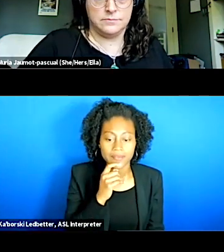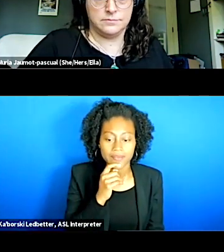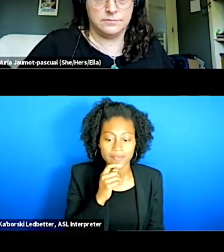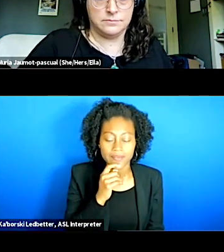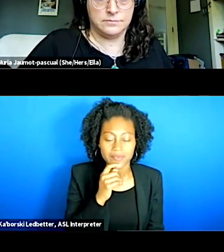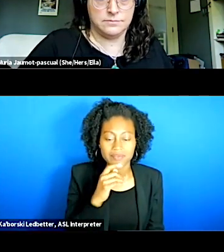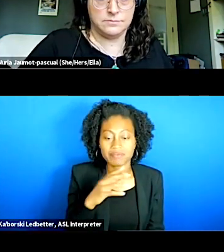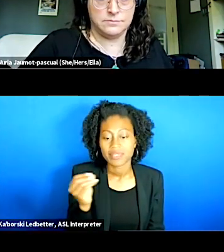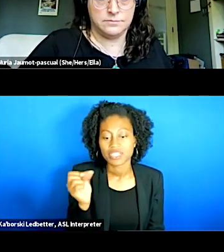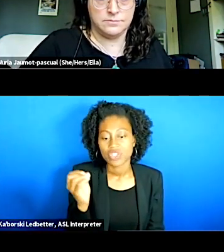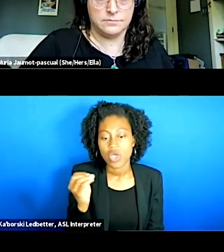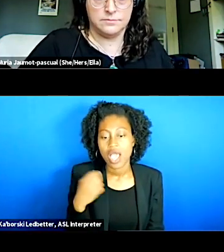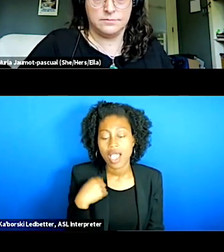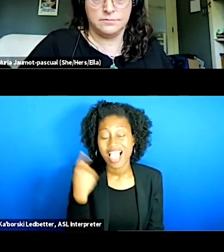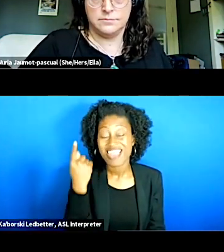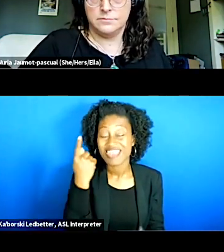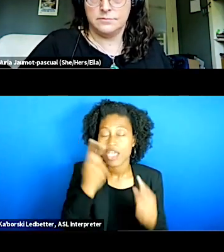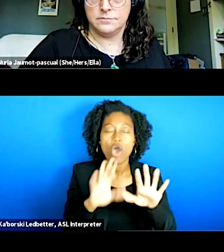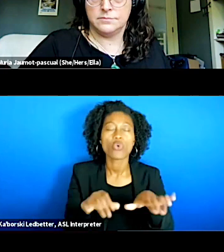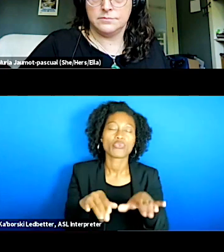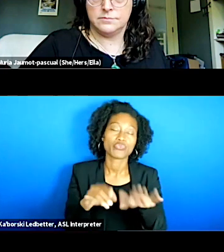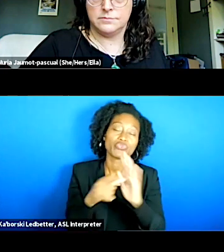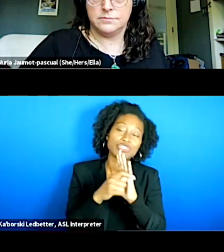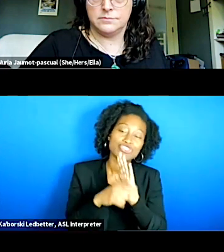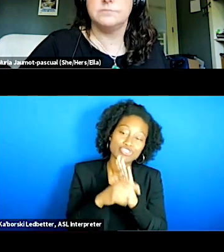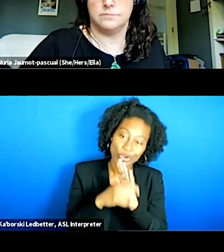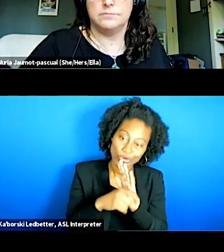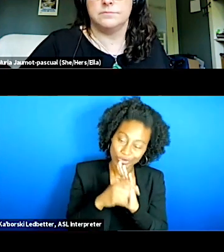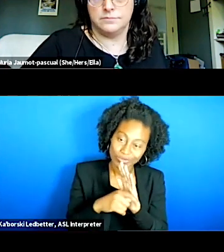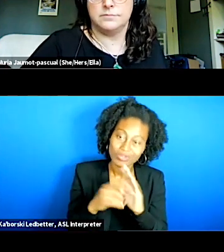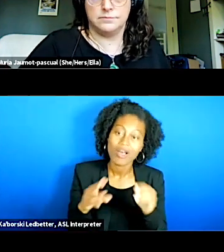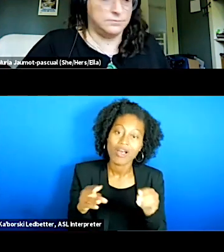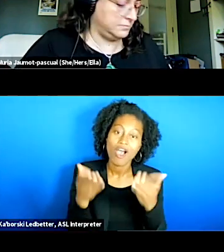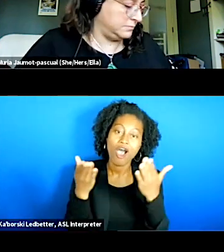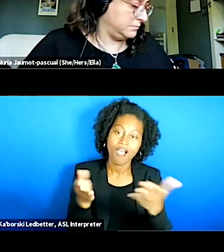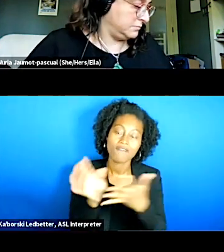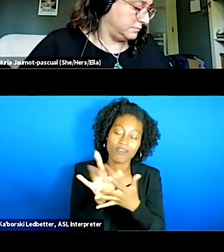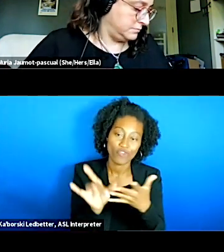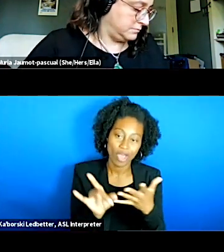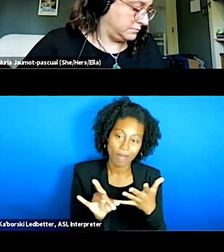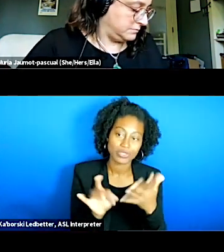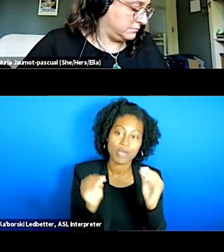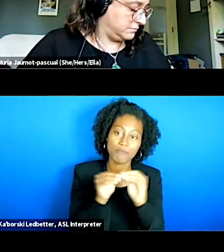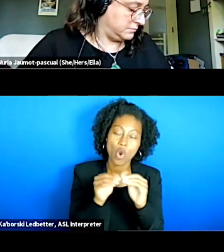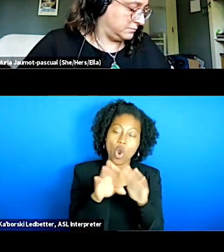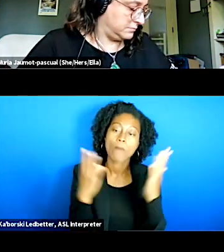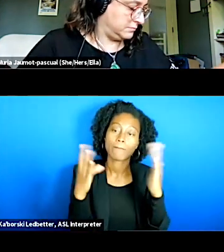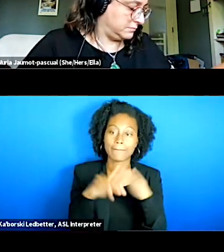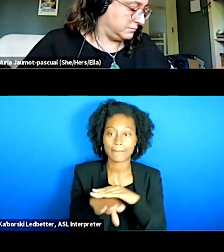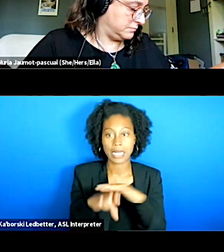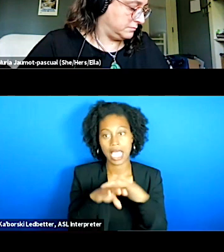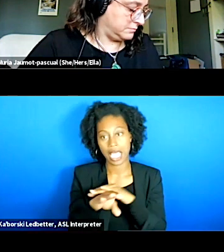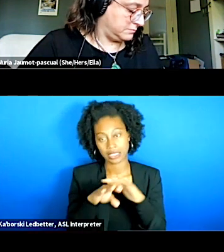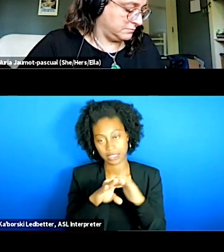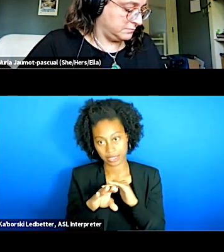And so I think that, and also journals are offering an option of more open access. I think,